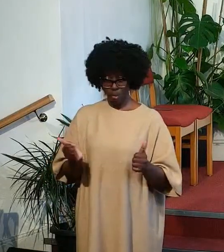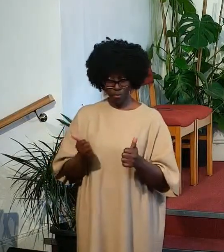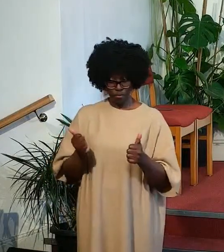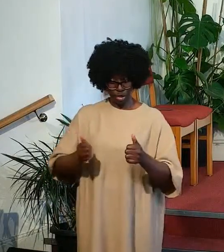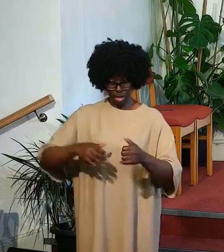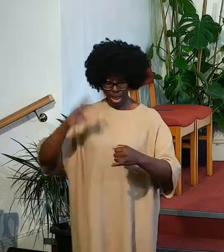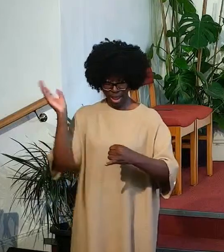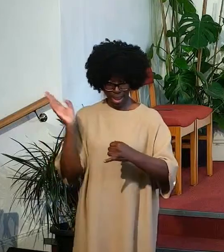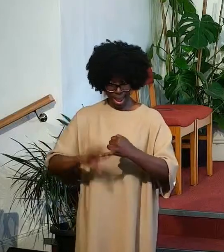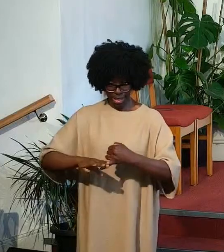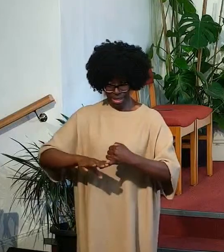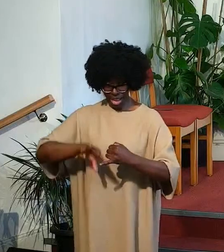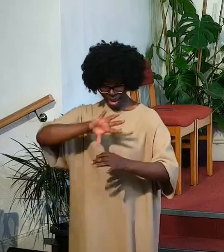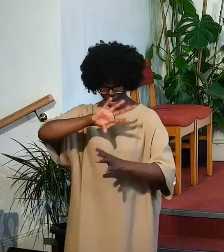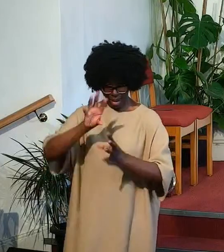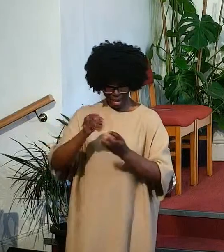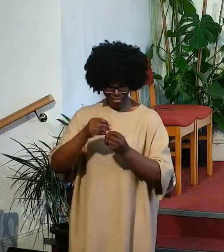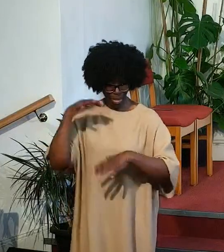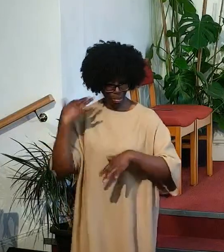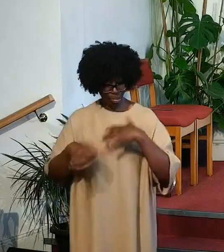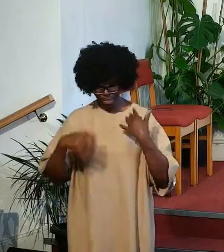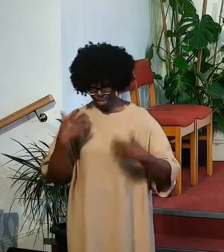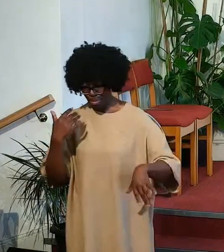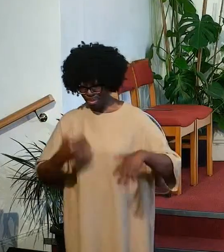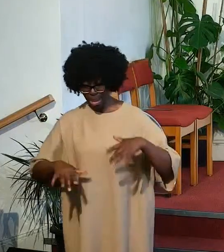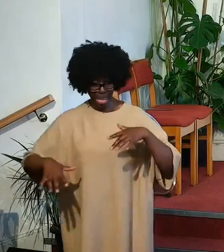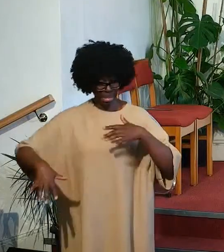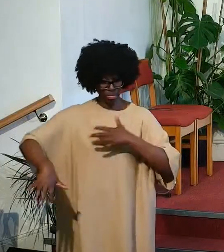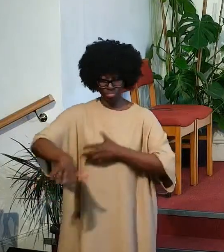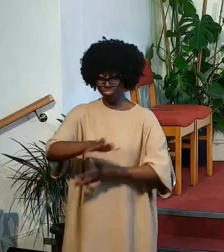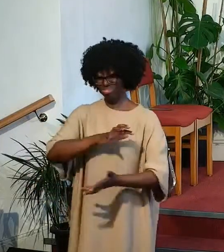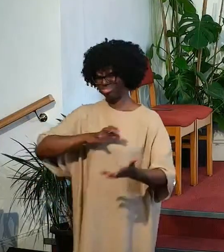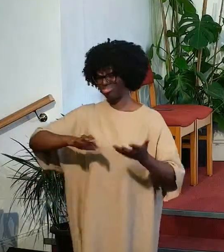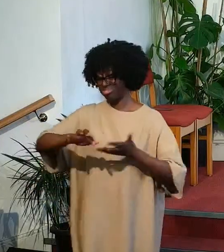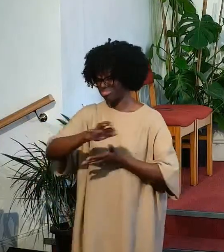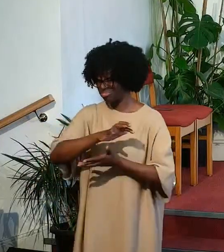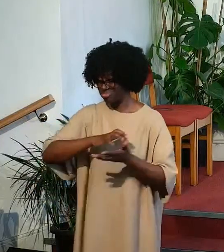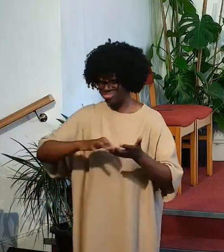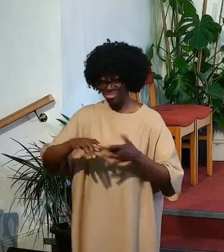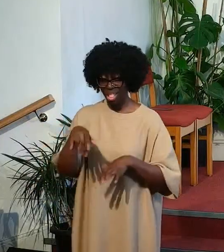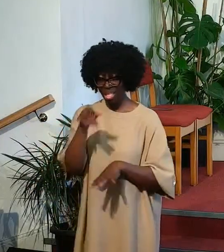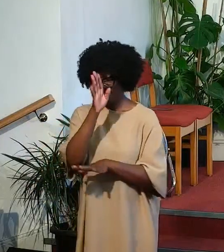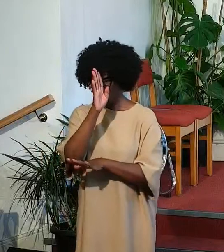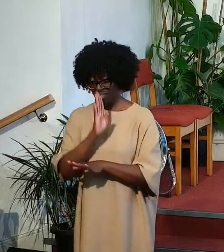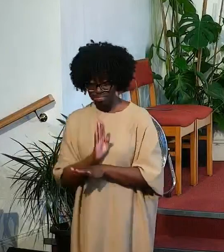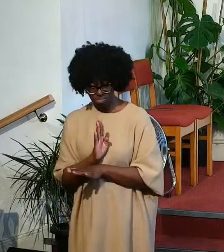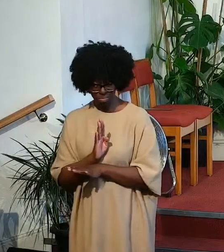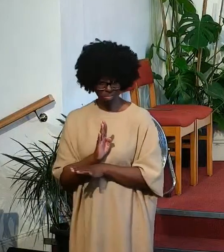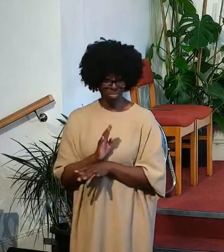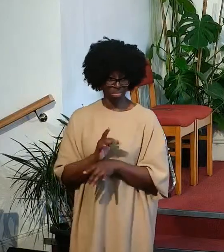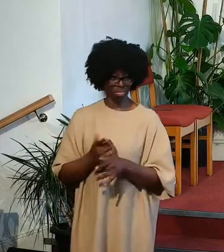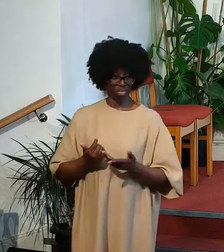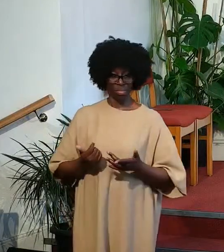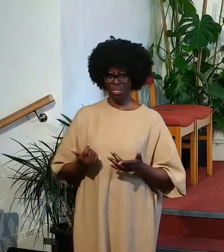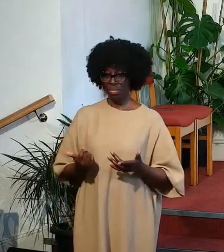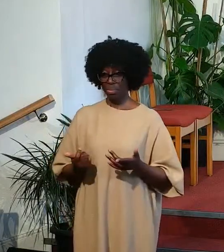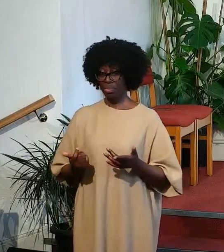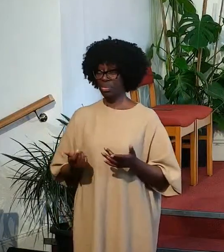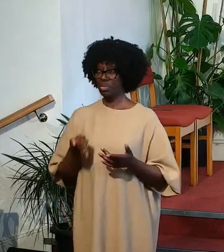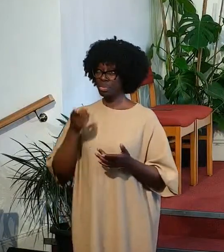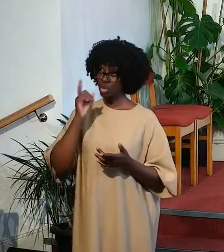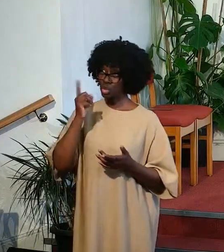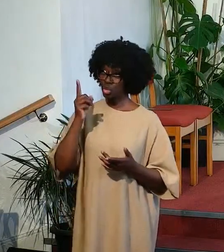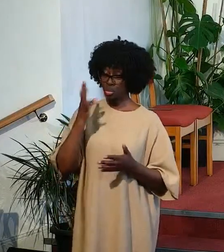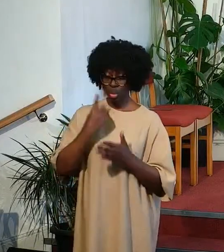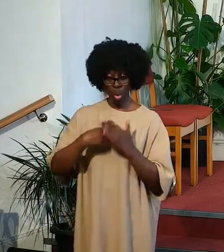sin, suffering, and confusion, where there be no more pain, no more sorrow, no more imperfections, but